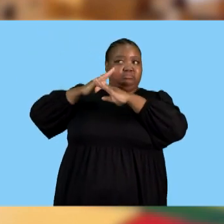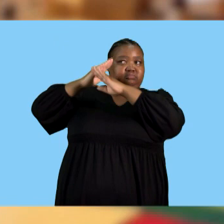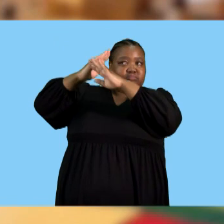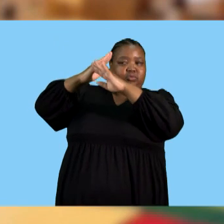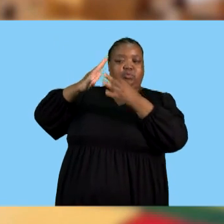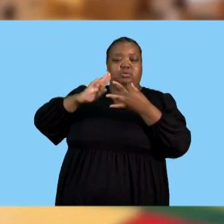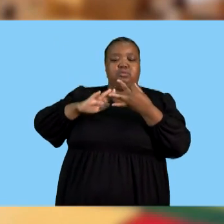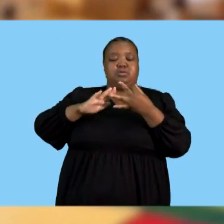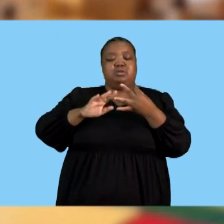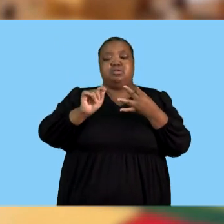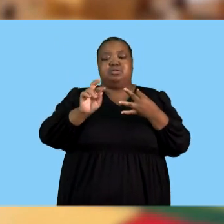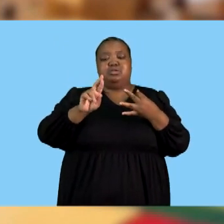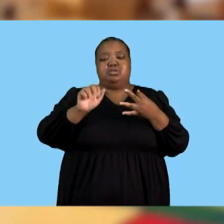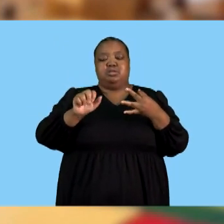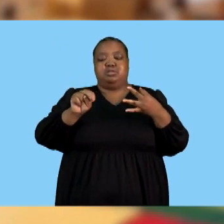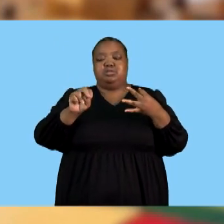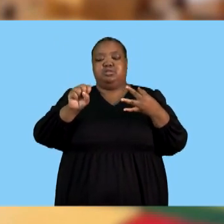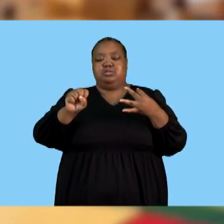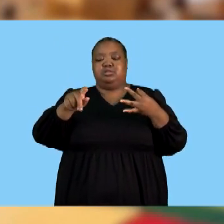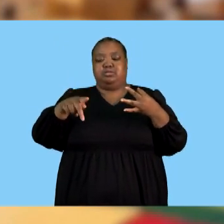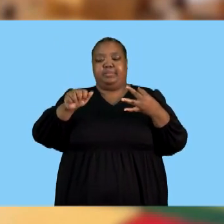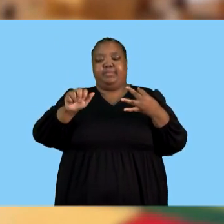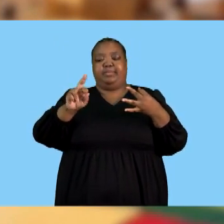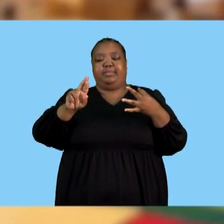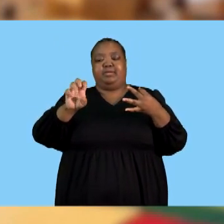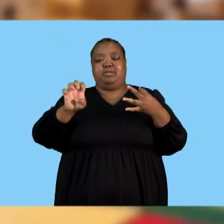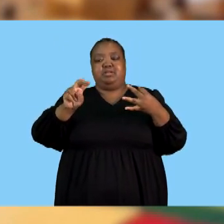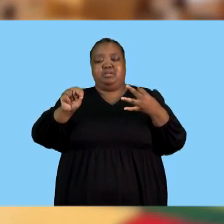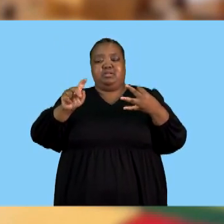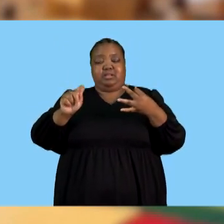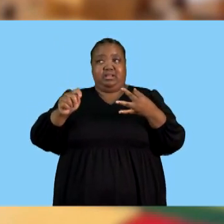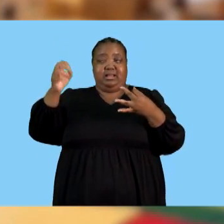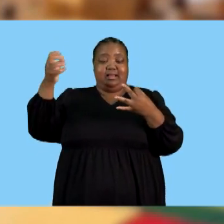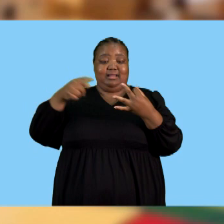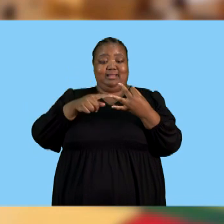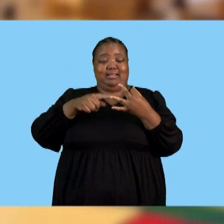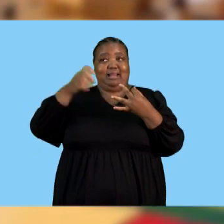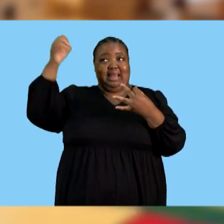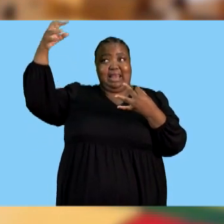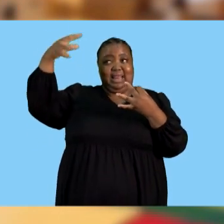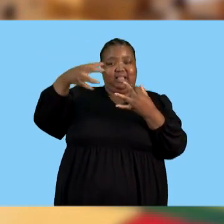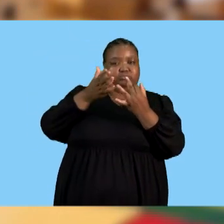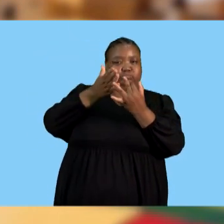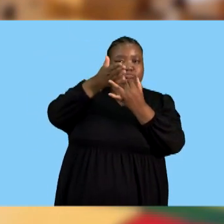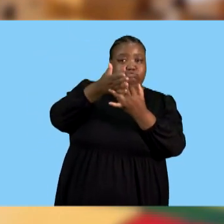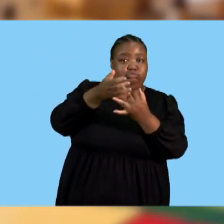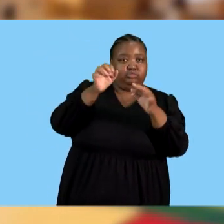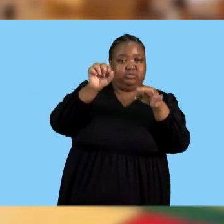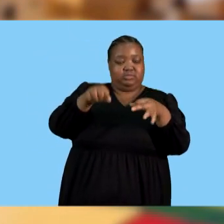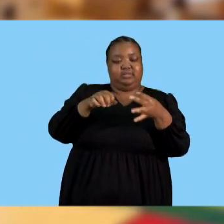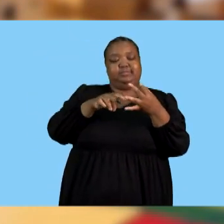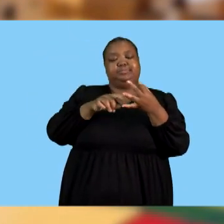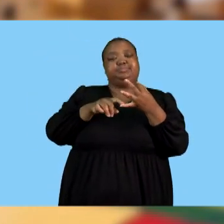light to pass through. We have transparent materials which allow the light to pass through, hence we are able to see on the other side of the